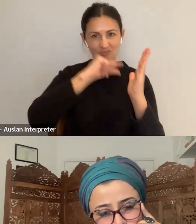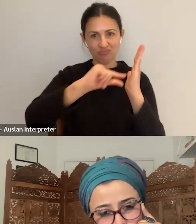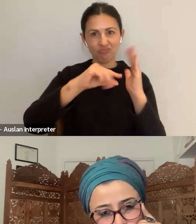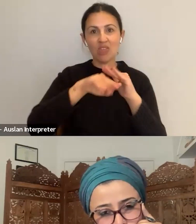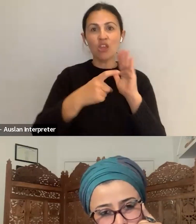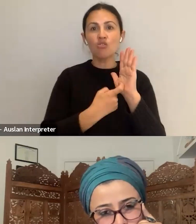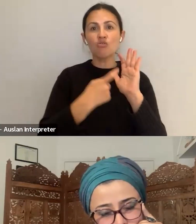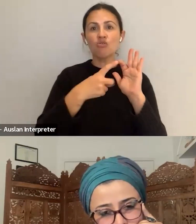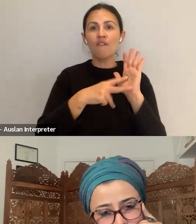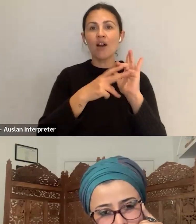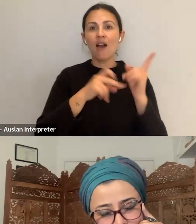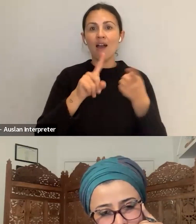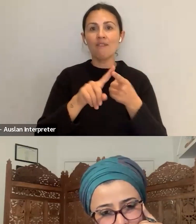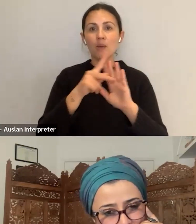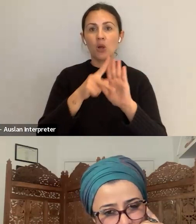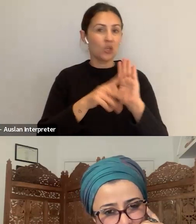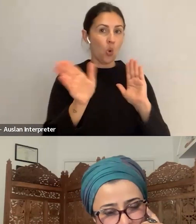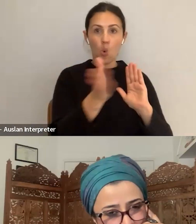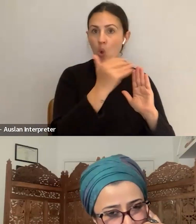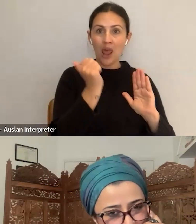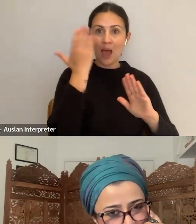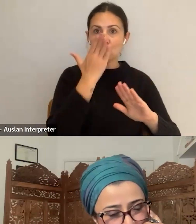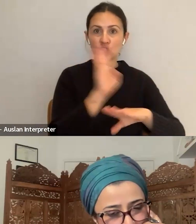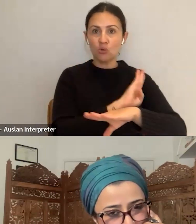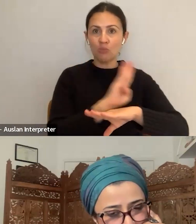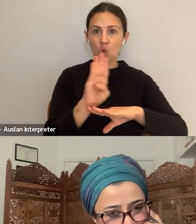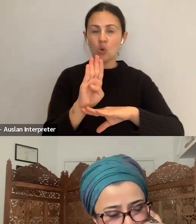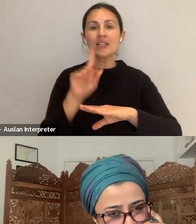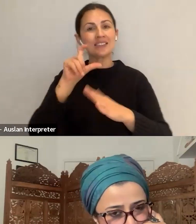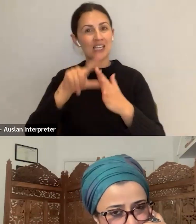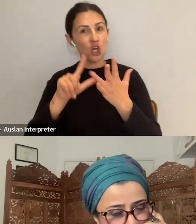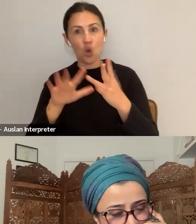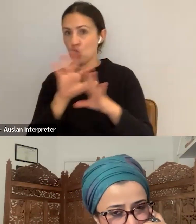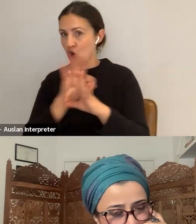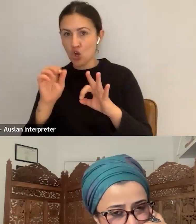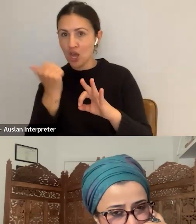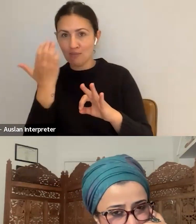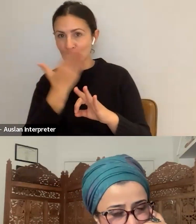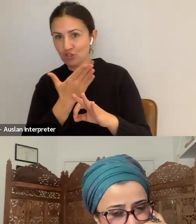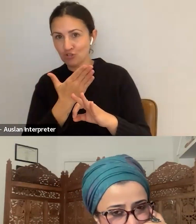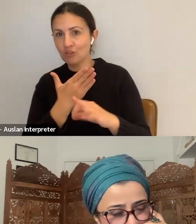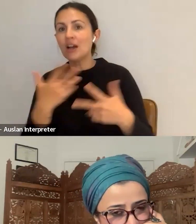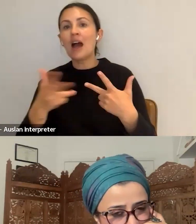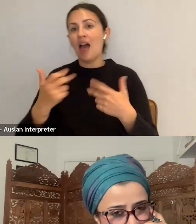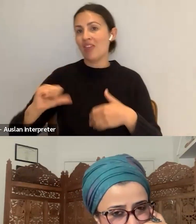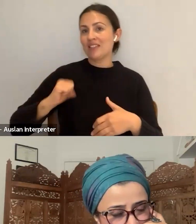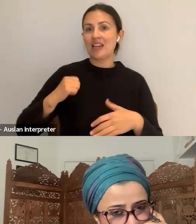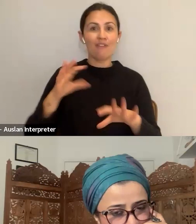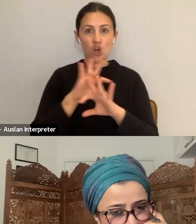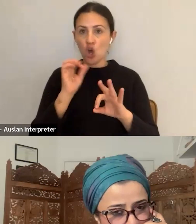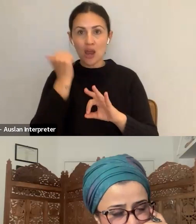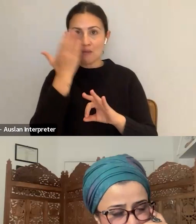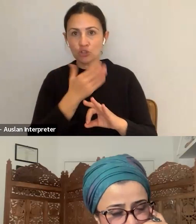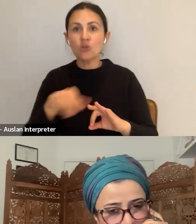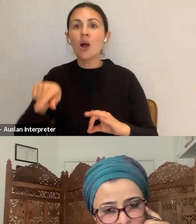do. They have an all Aboriginal board, they have a non-Aboriginal CEO, they have incredible non-Indigenous accomplices at that organisation supporting the work that they